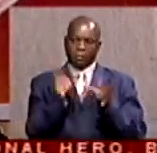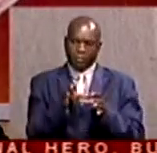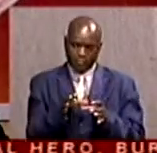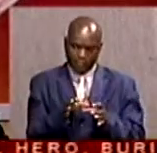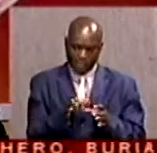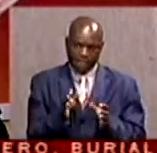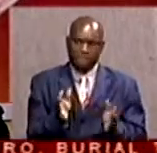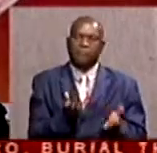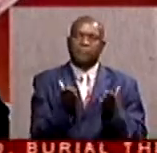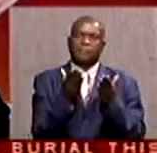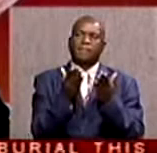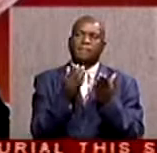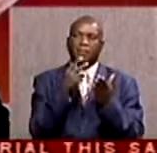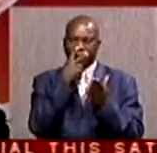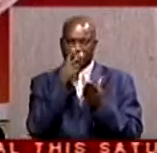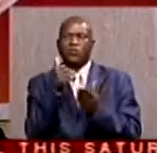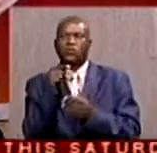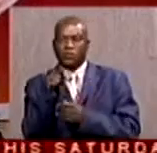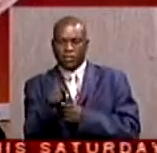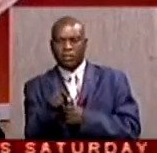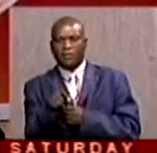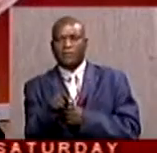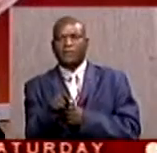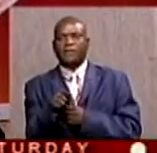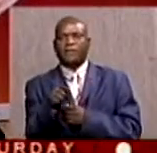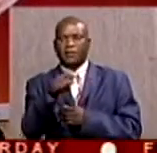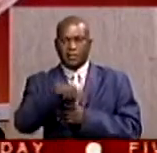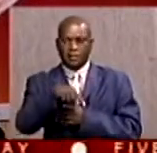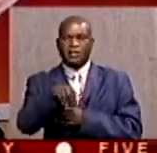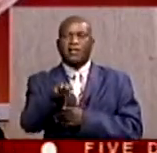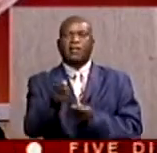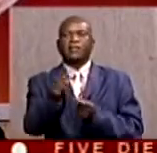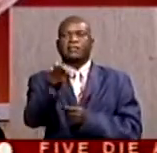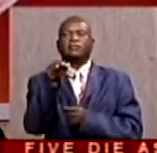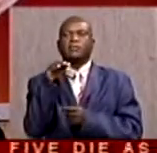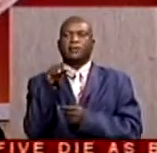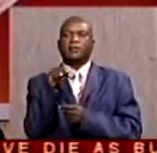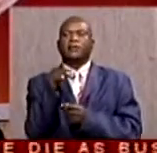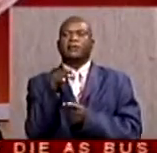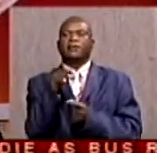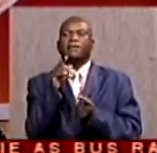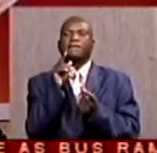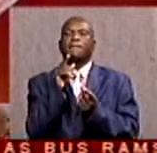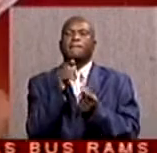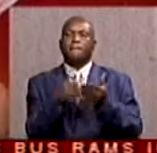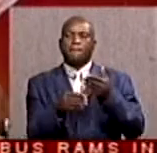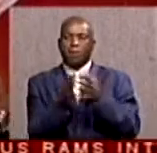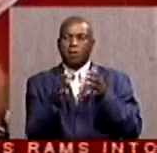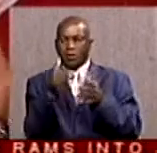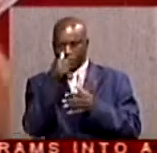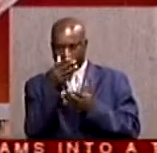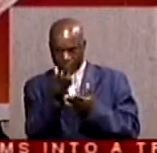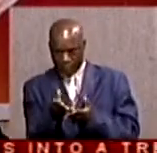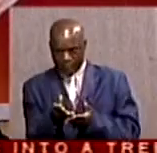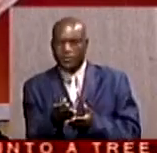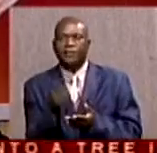globally, we see ourselves in good positions. And also in Zimbabwe, women participation is growing. We get